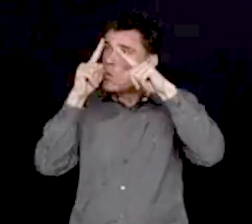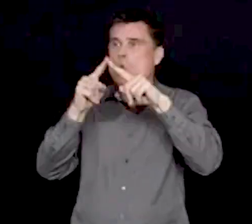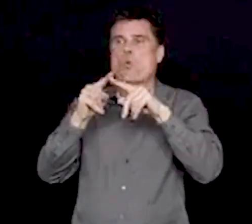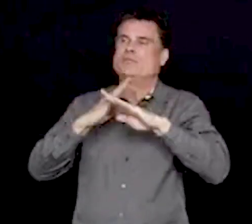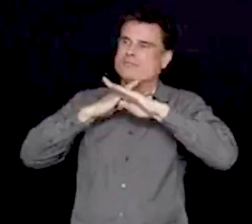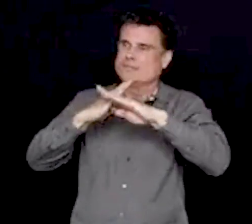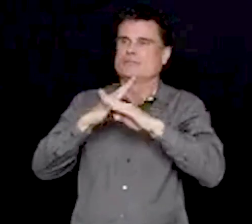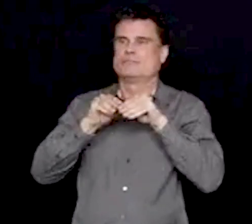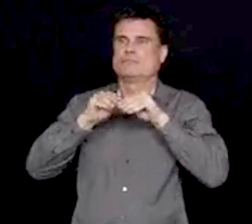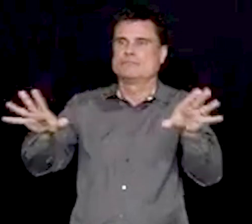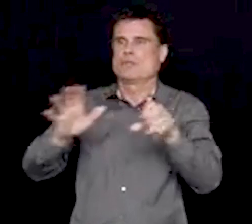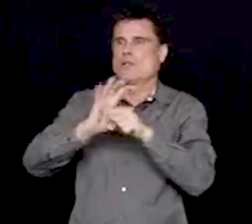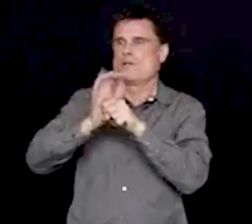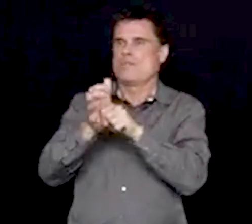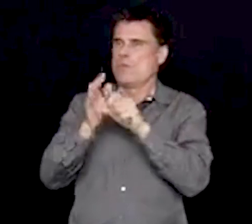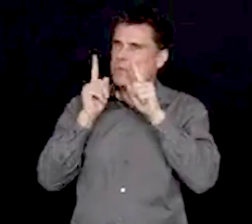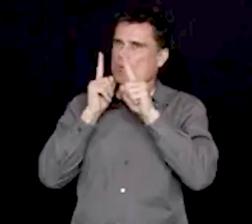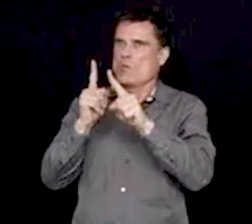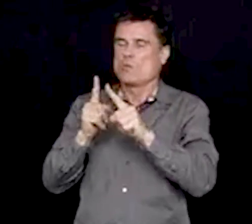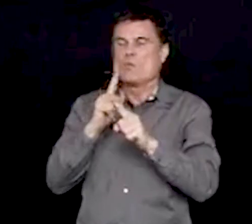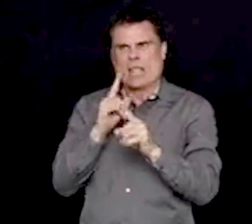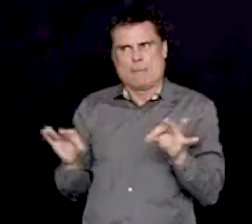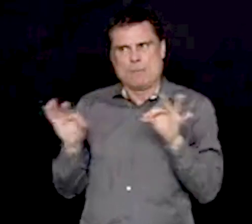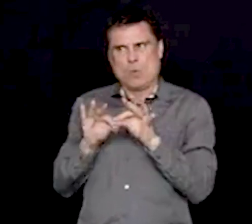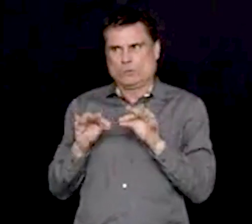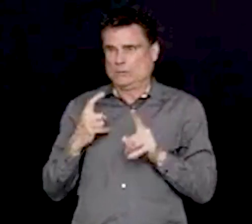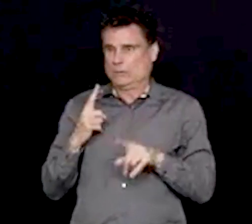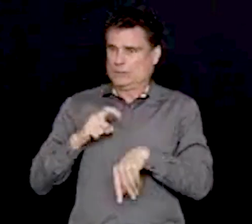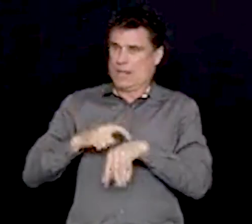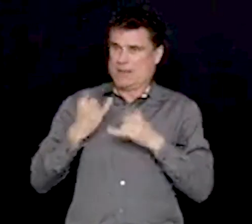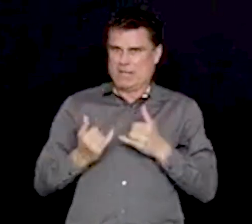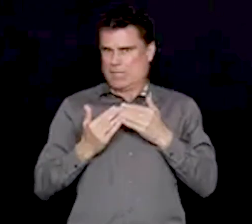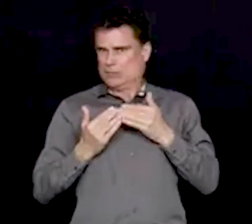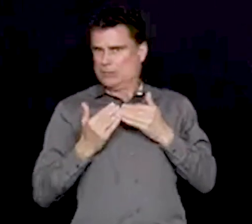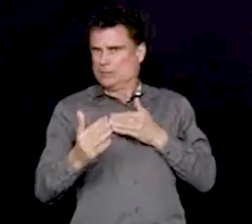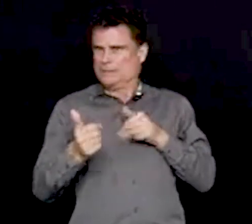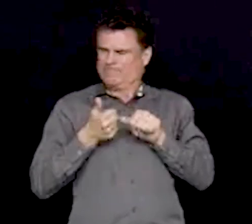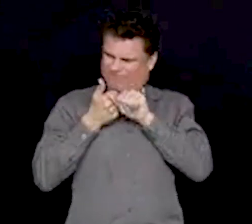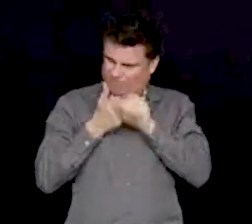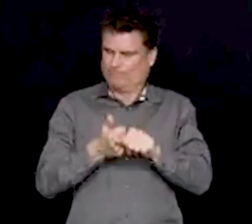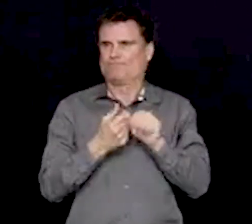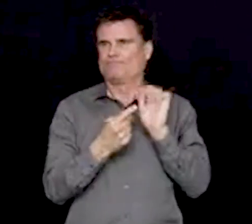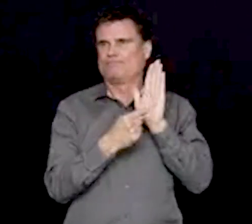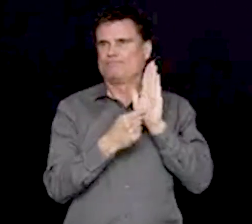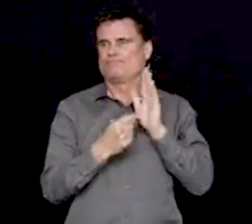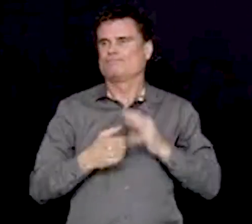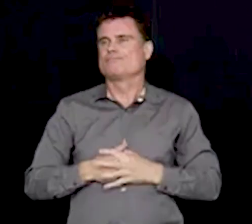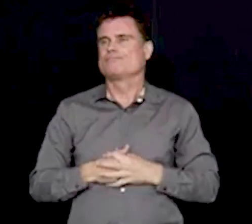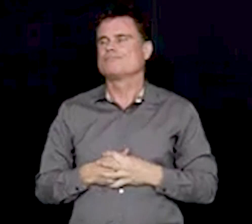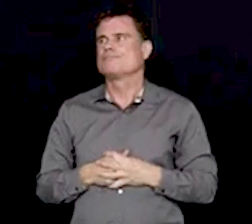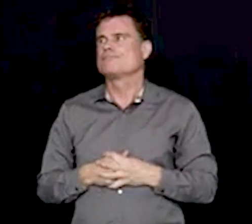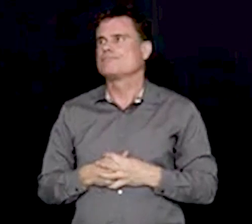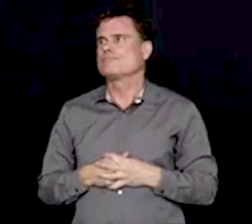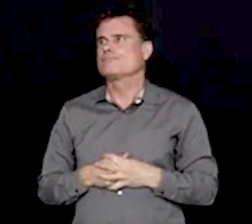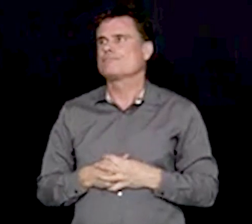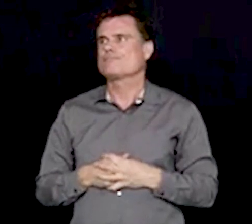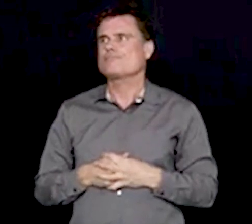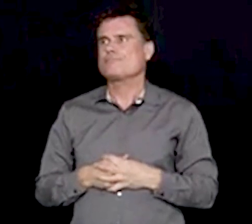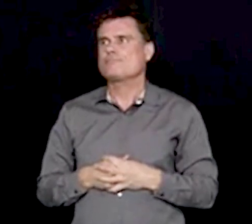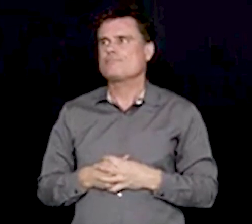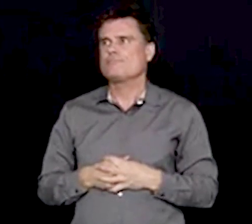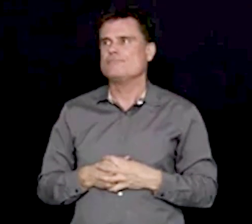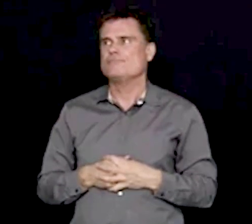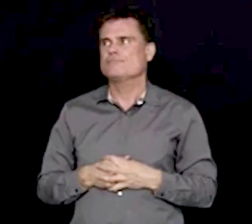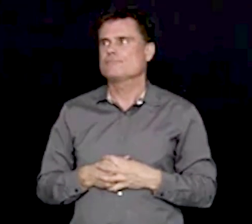previous cases, for example, with respect to cruise ships, the Diamond Princess and I think the Grand Princess, which you'll remember was off the coast